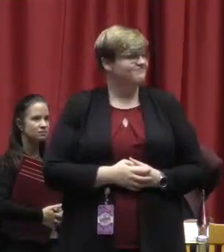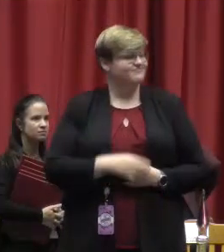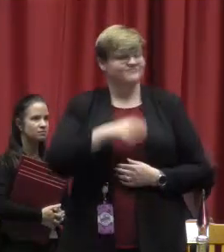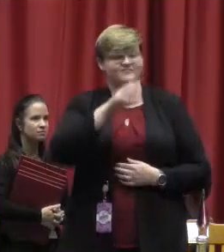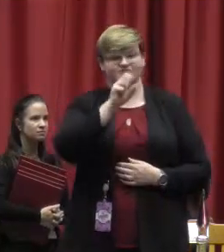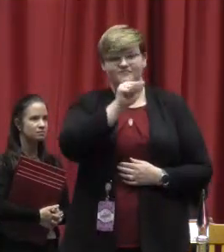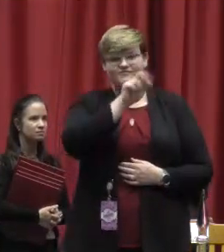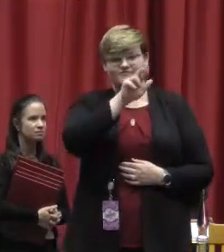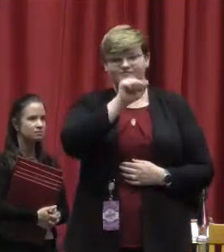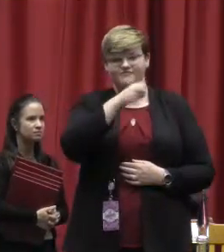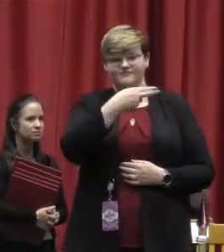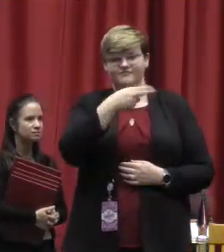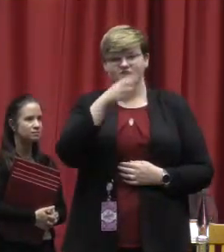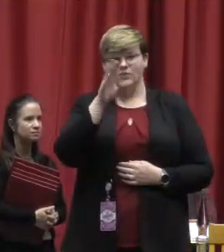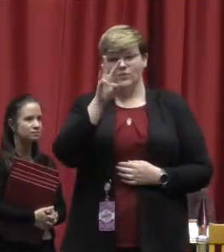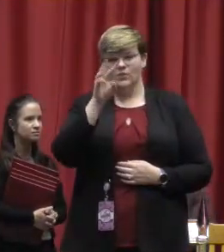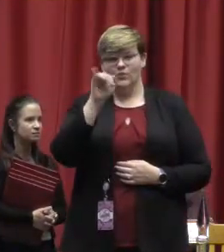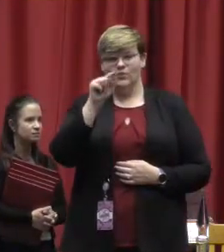Sarah Ripberger.